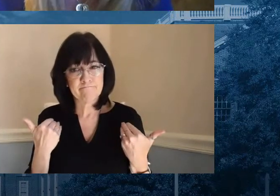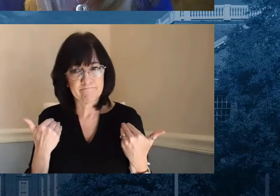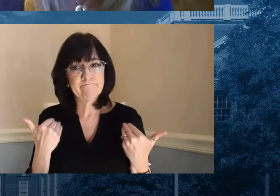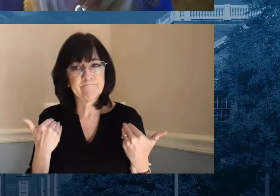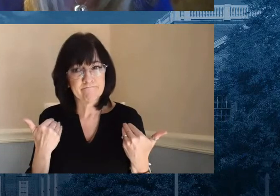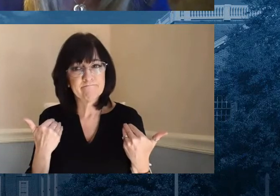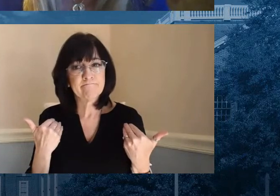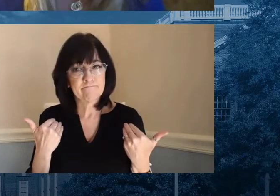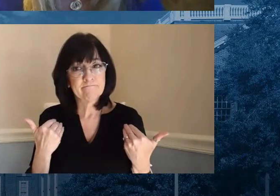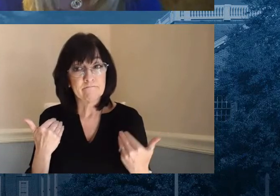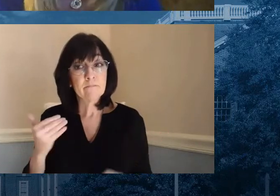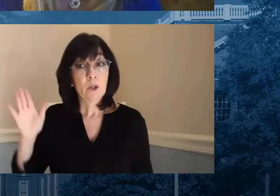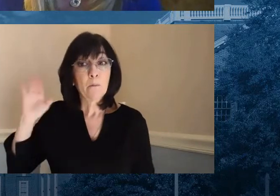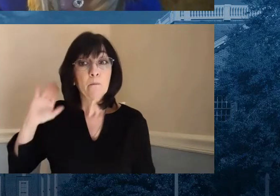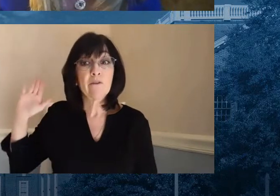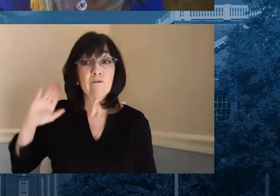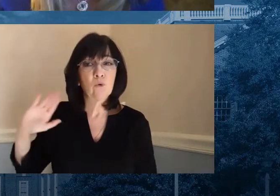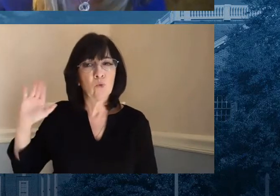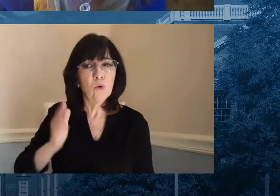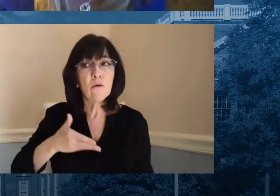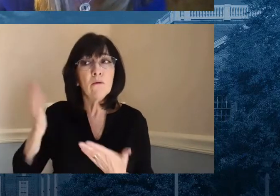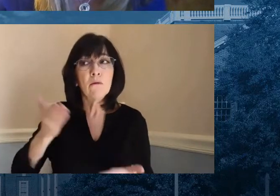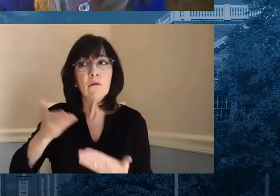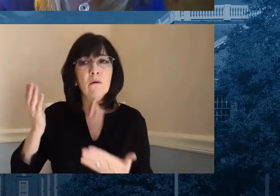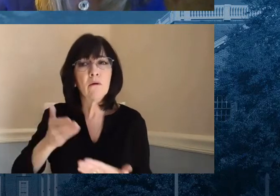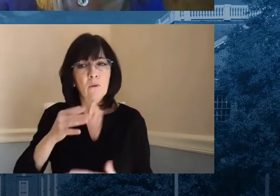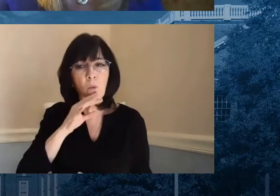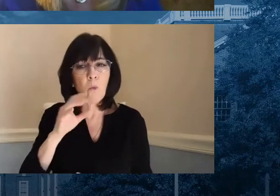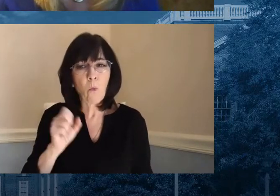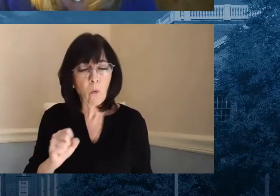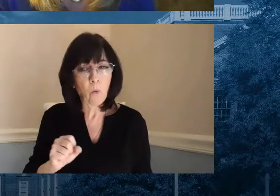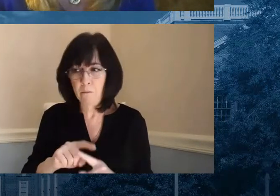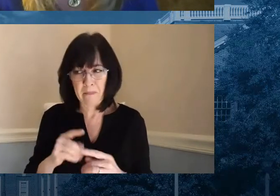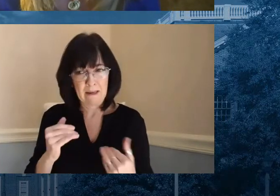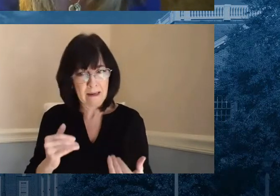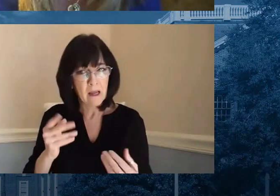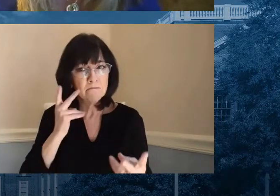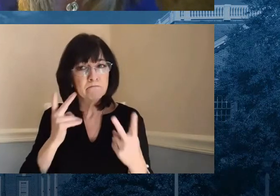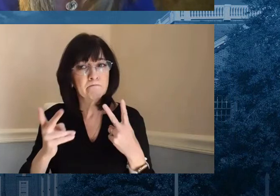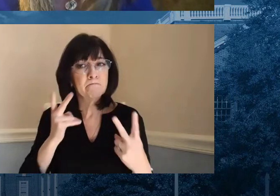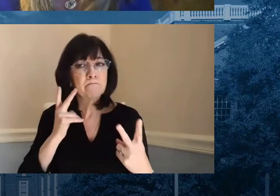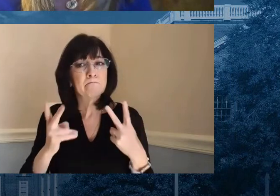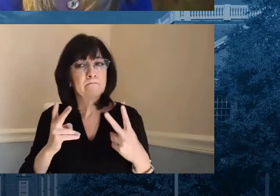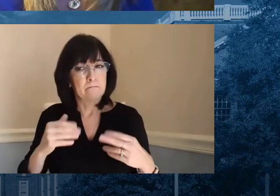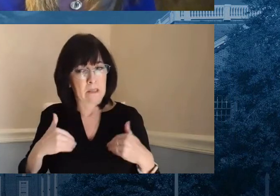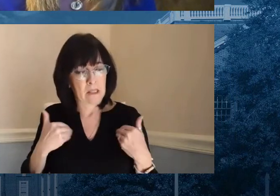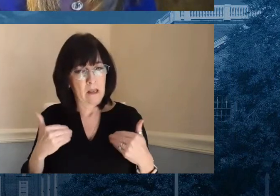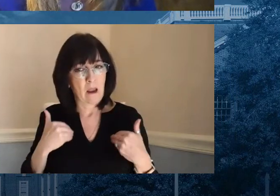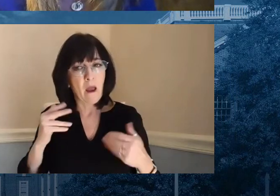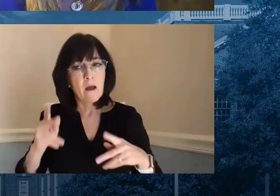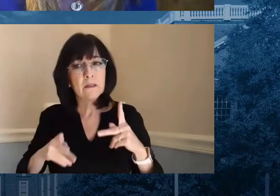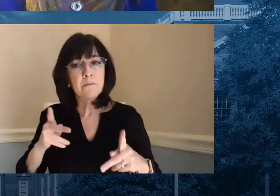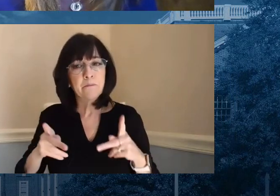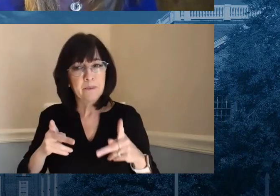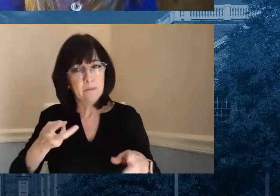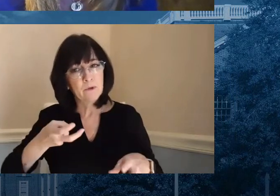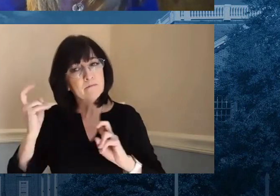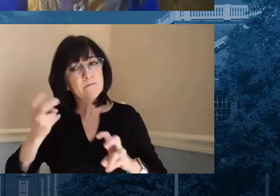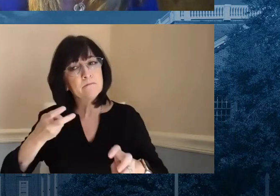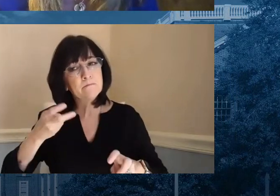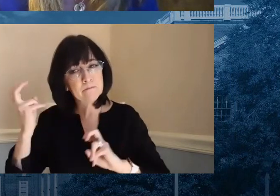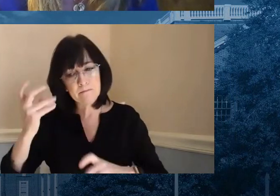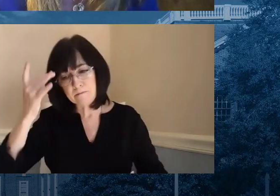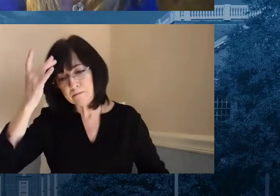the previous surge. And the other thing, Amy, if you go back to the slide, and maybe Jess could help us take us back to the